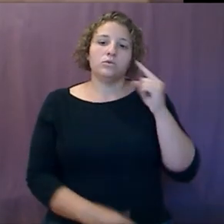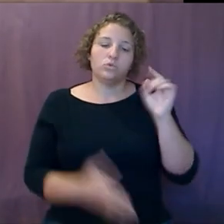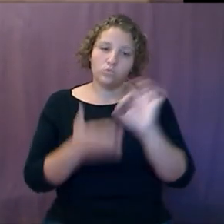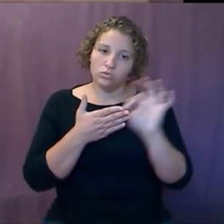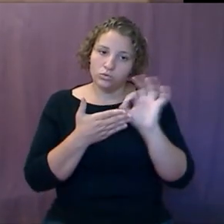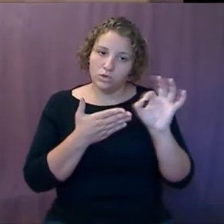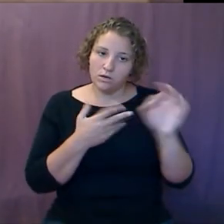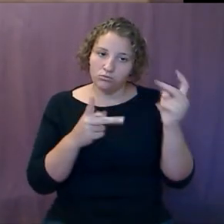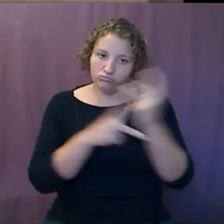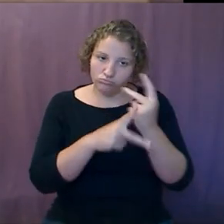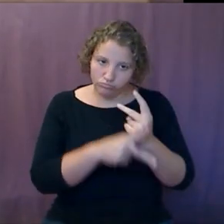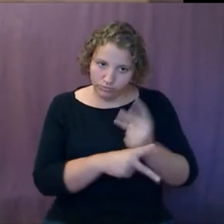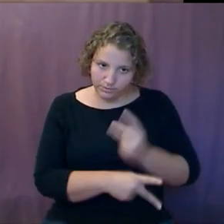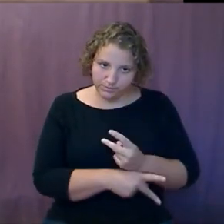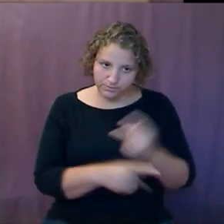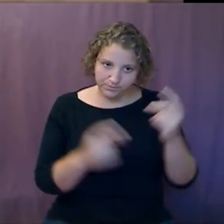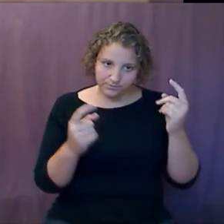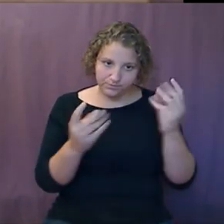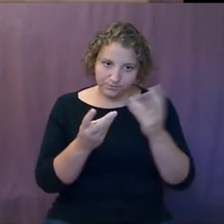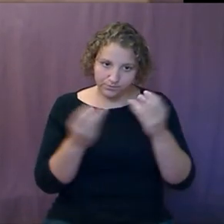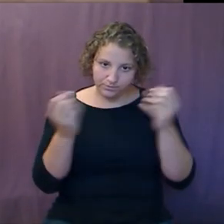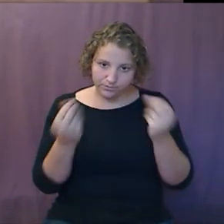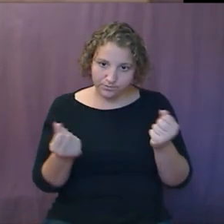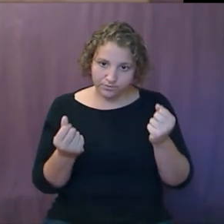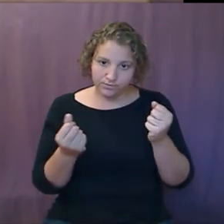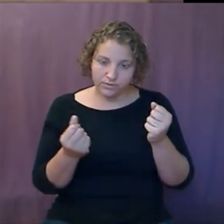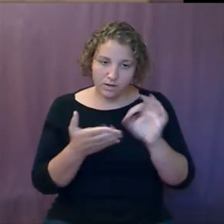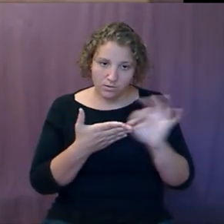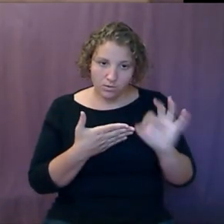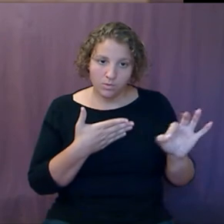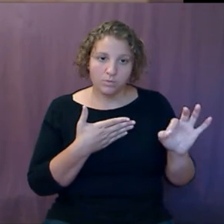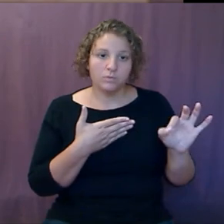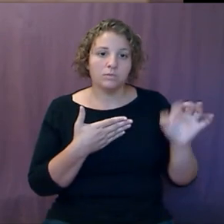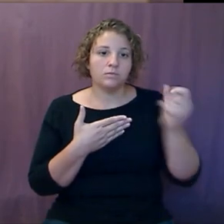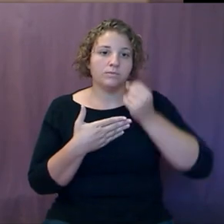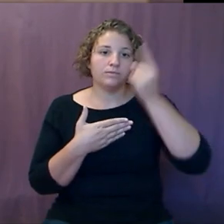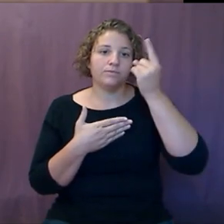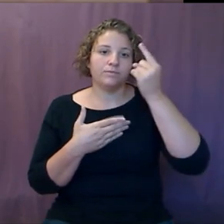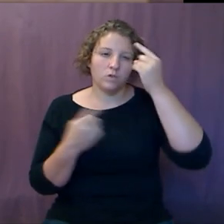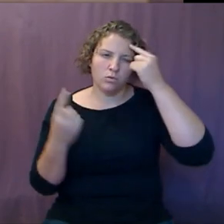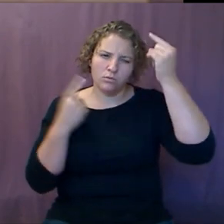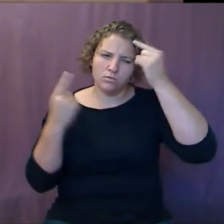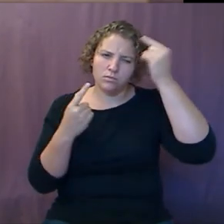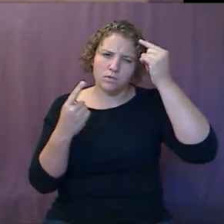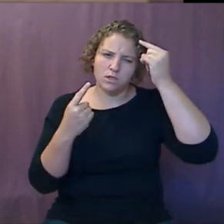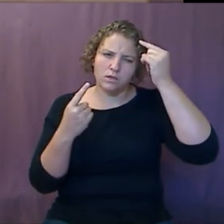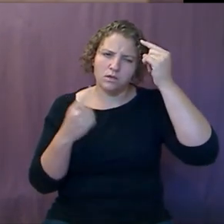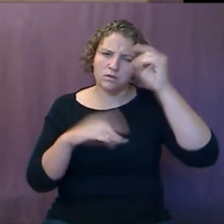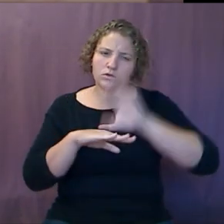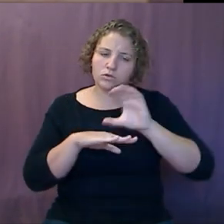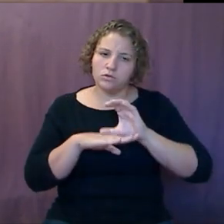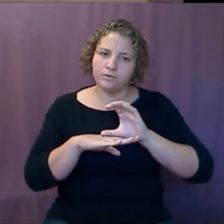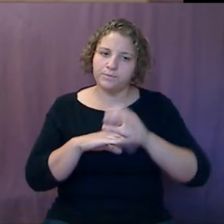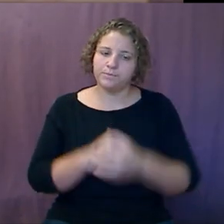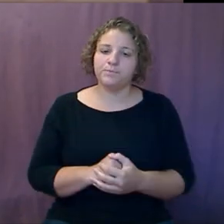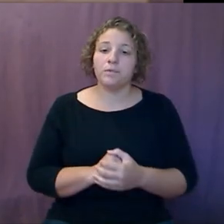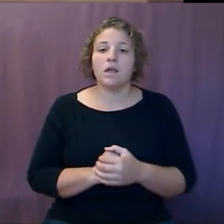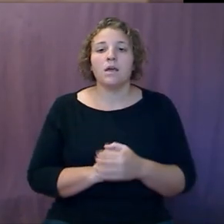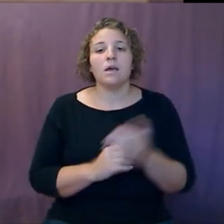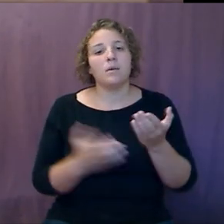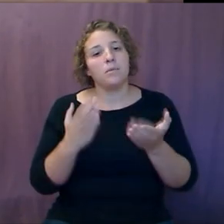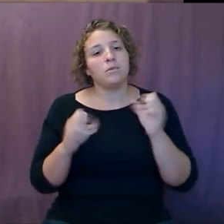to compute to figure out to reckon in other words tie on your thinking caps church and